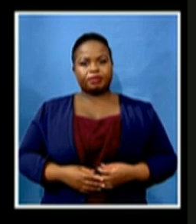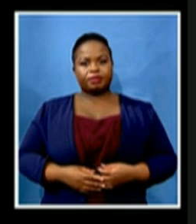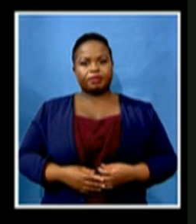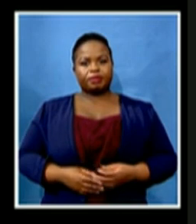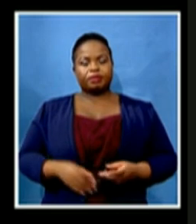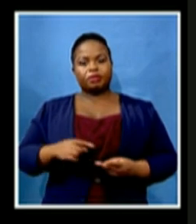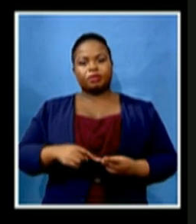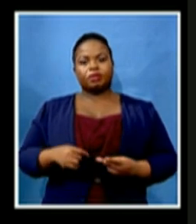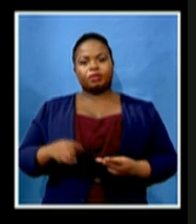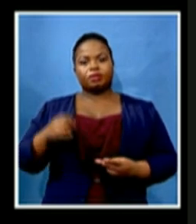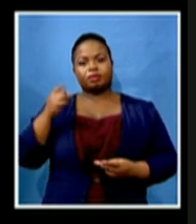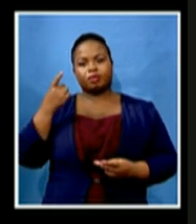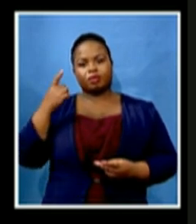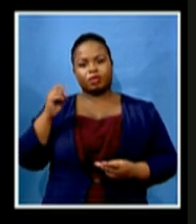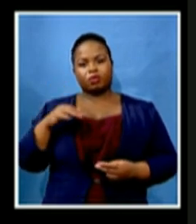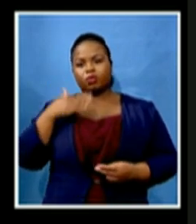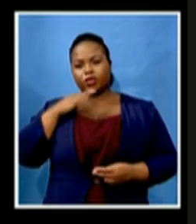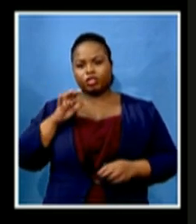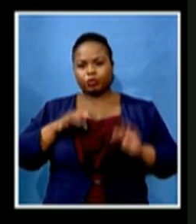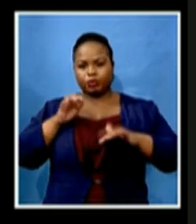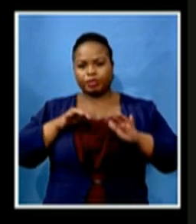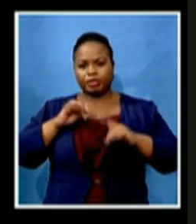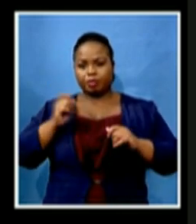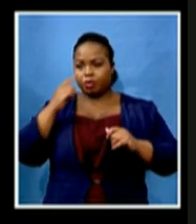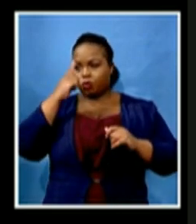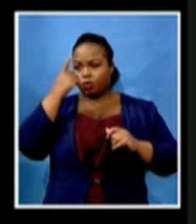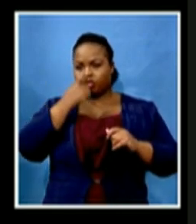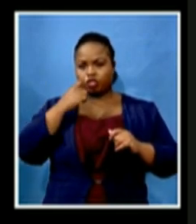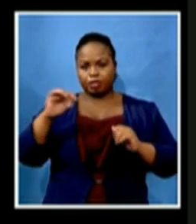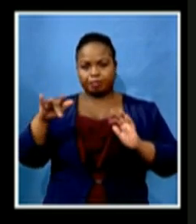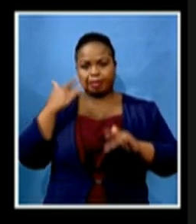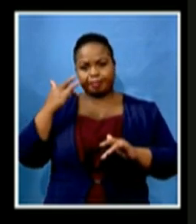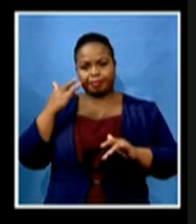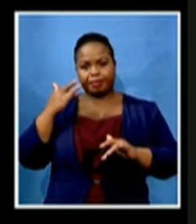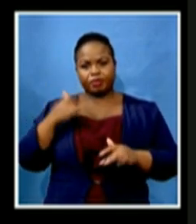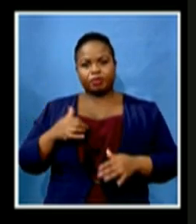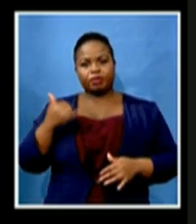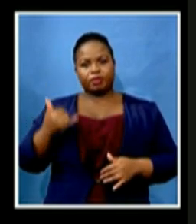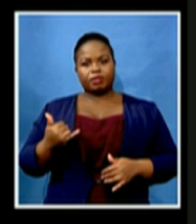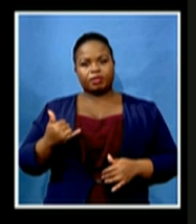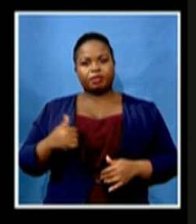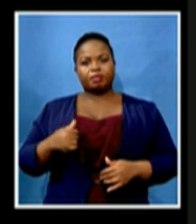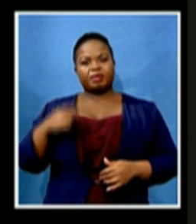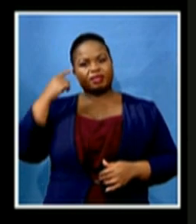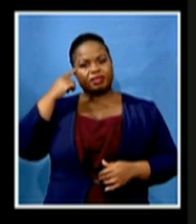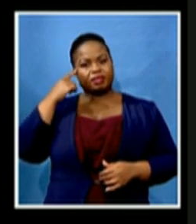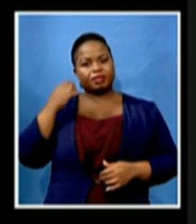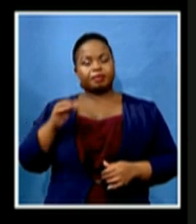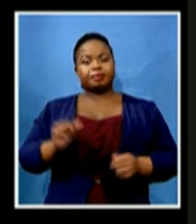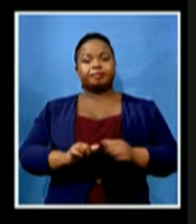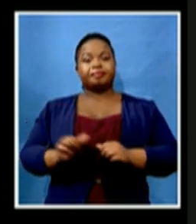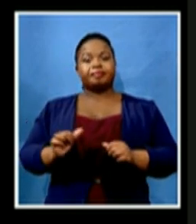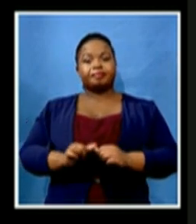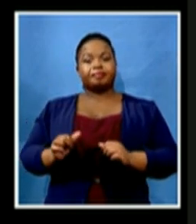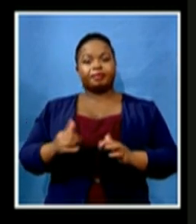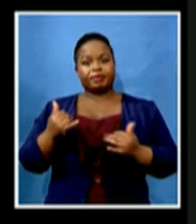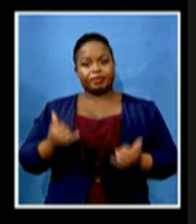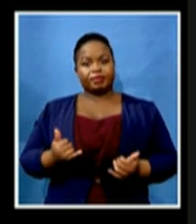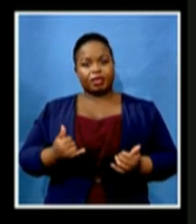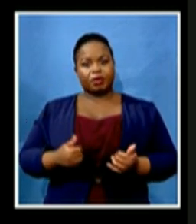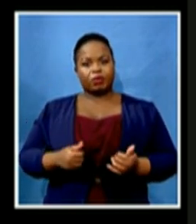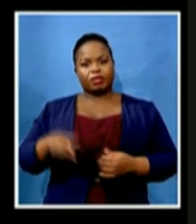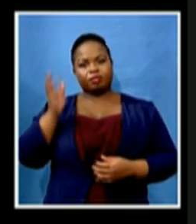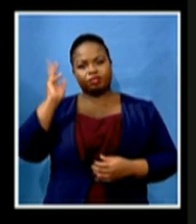waiting for it to come through. And so I'm just going to ask that the presenters respond to